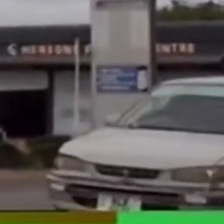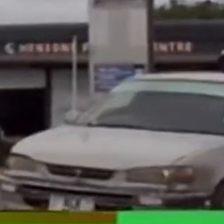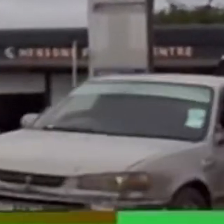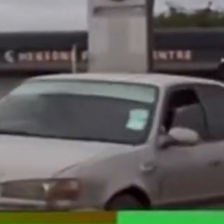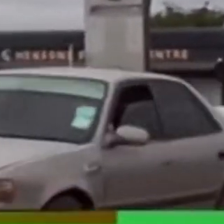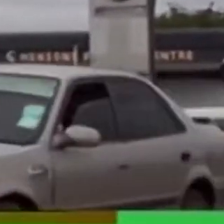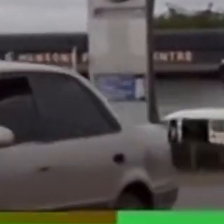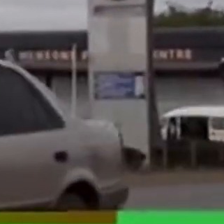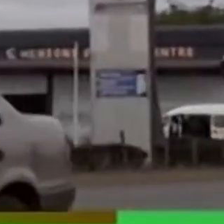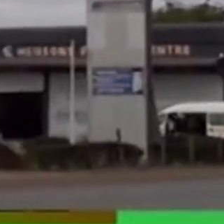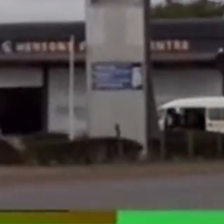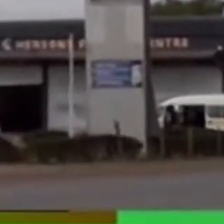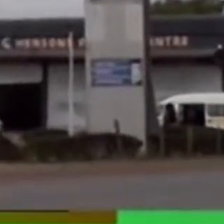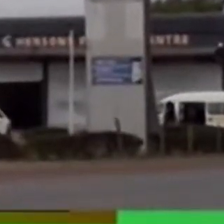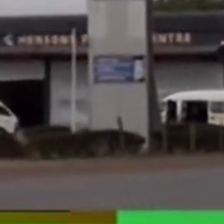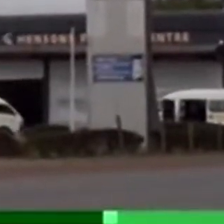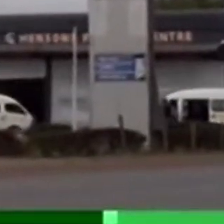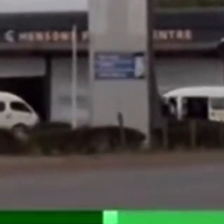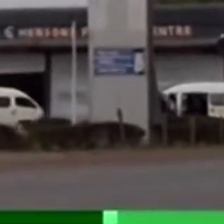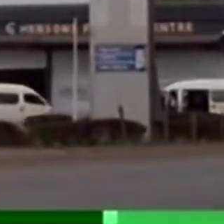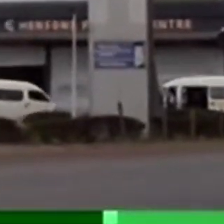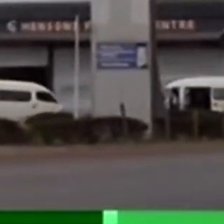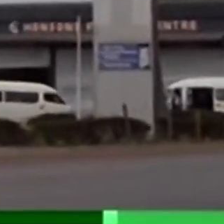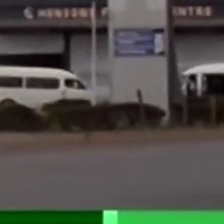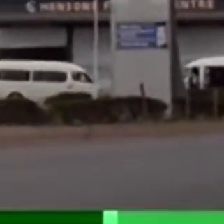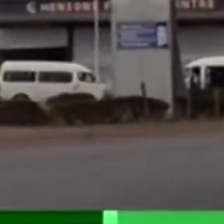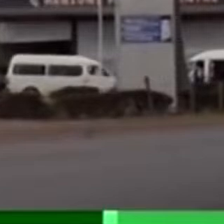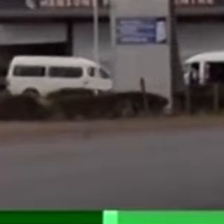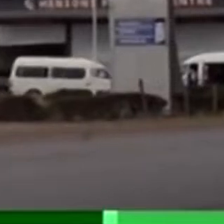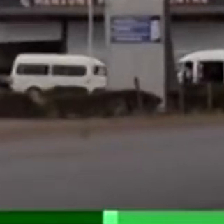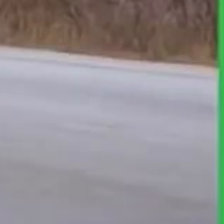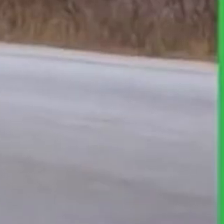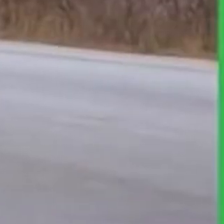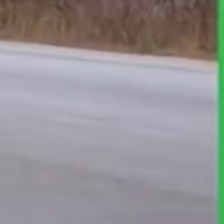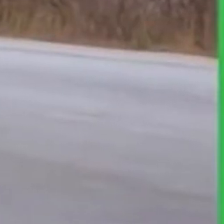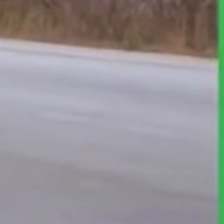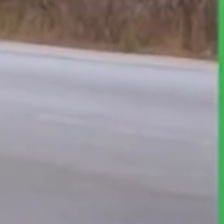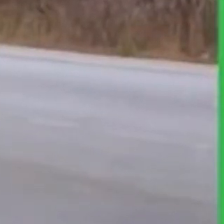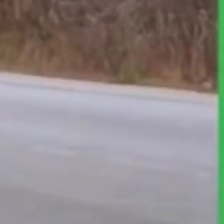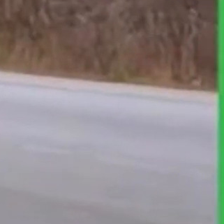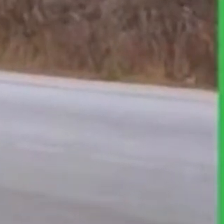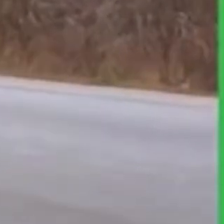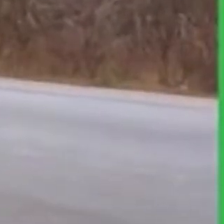watching Parliament Television, a station that brings Parliament closer to you.